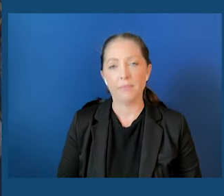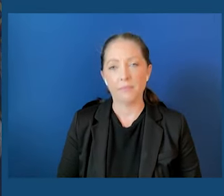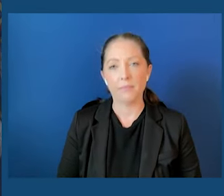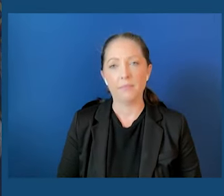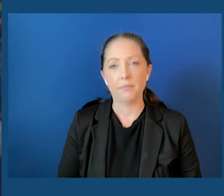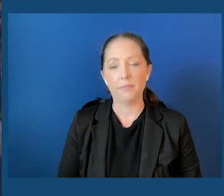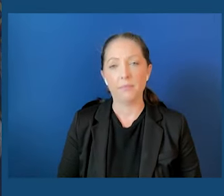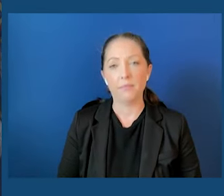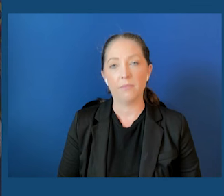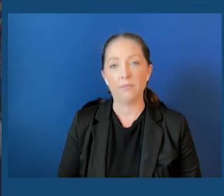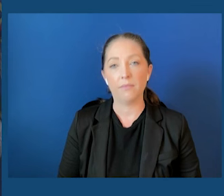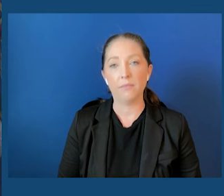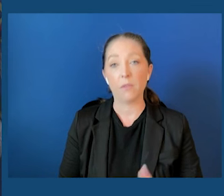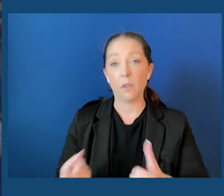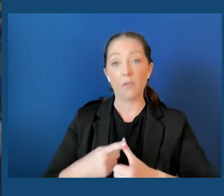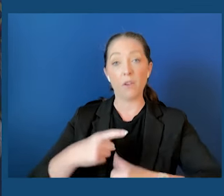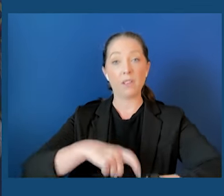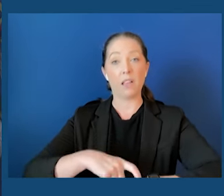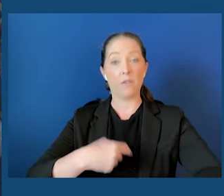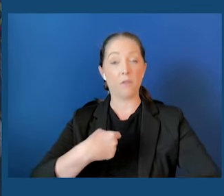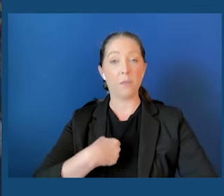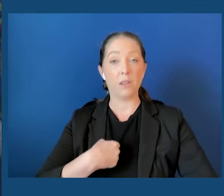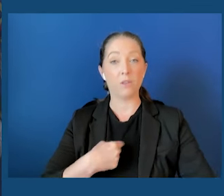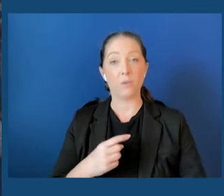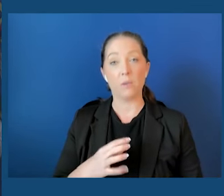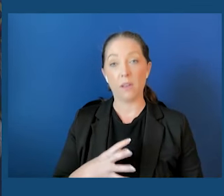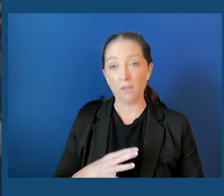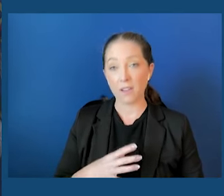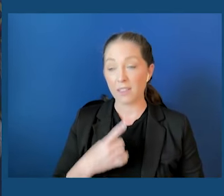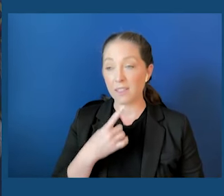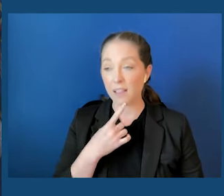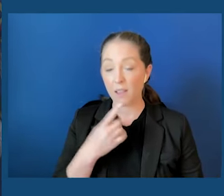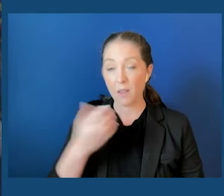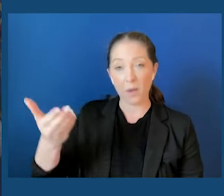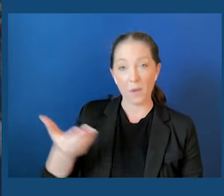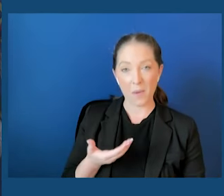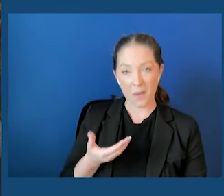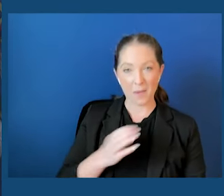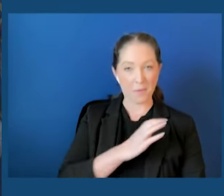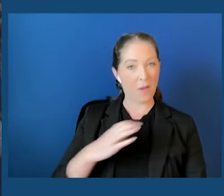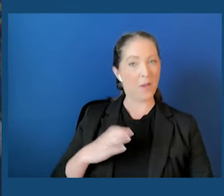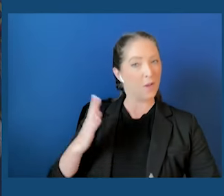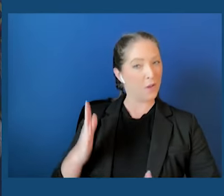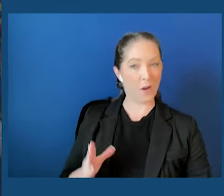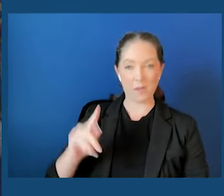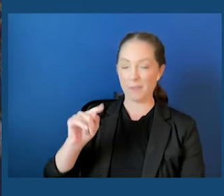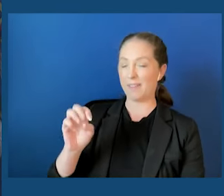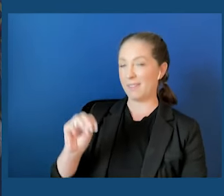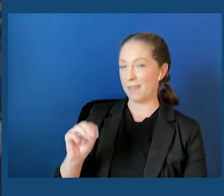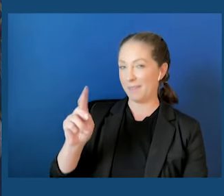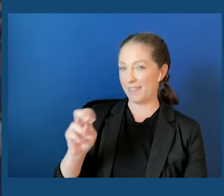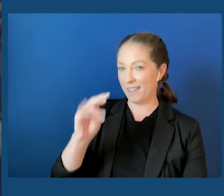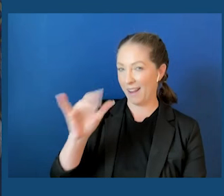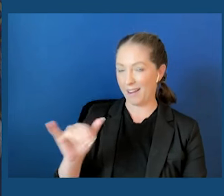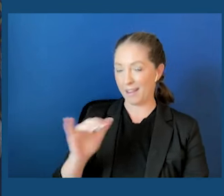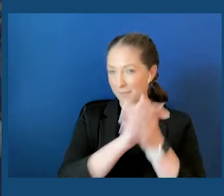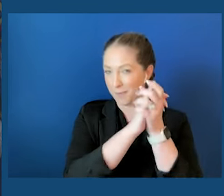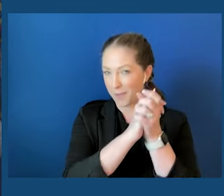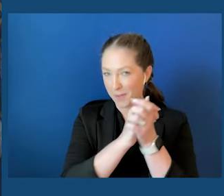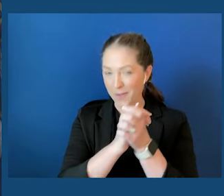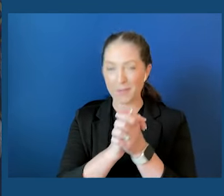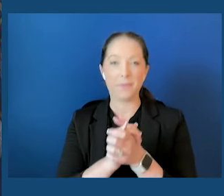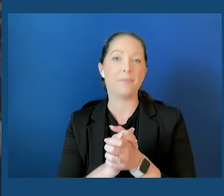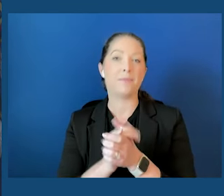First time for me to officially say this, but welcome Congressman Tim Kennedy. Congratulations on ascending to